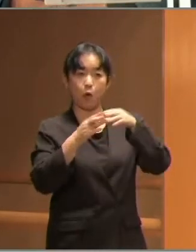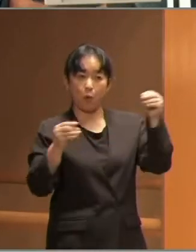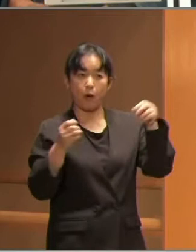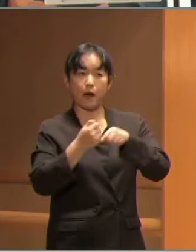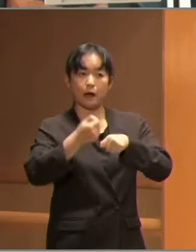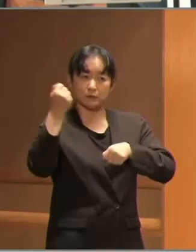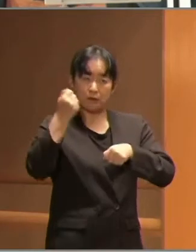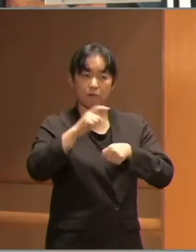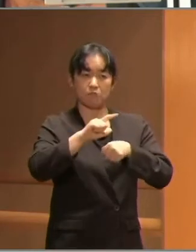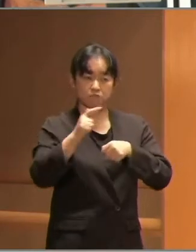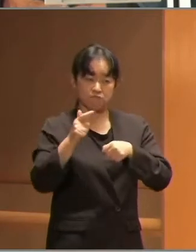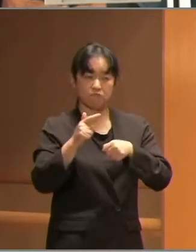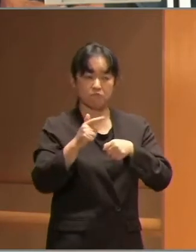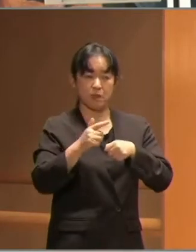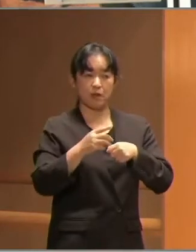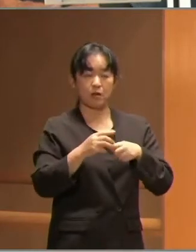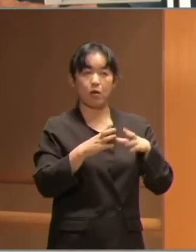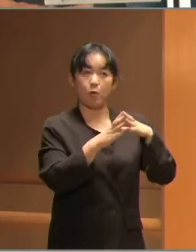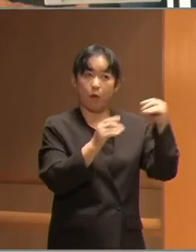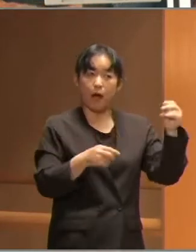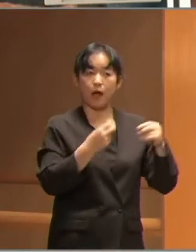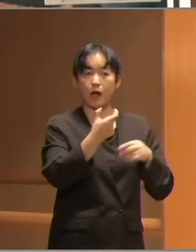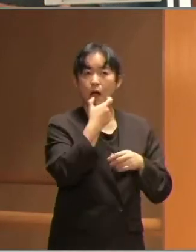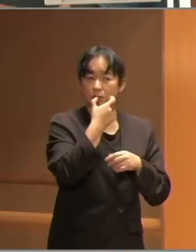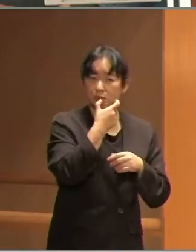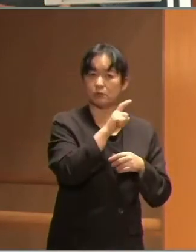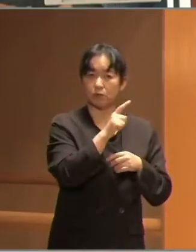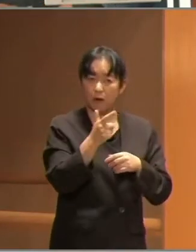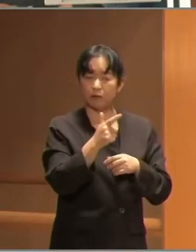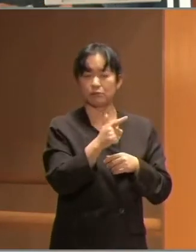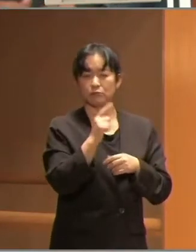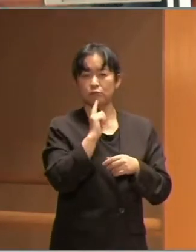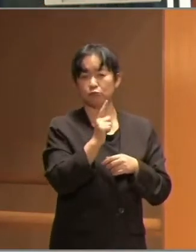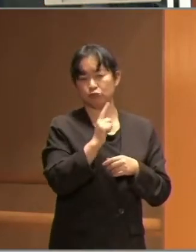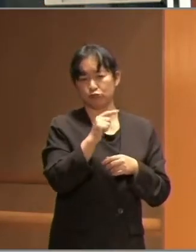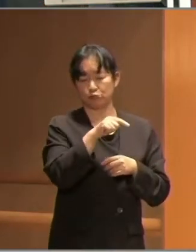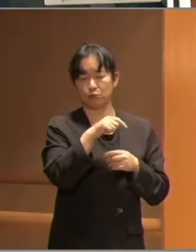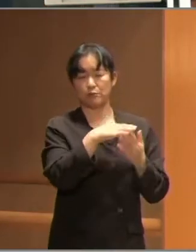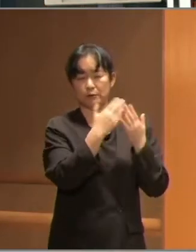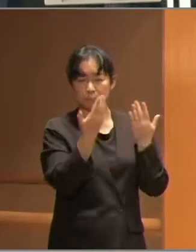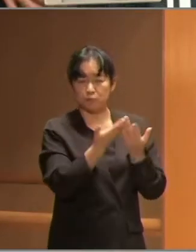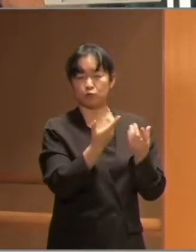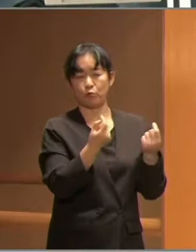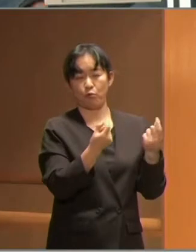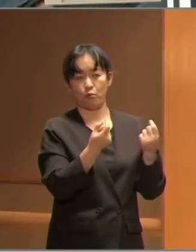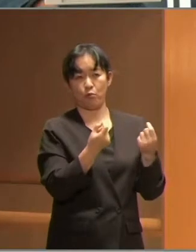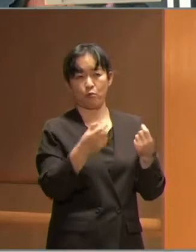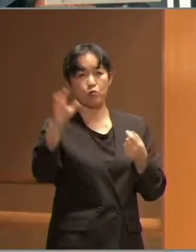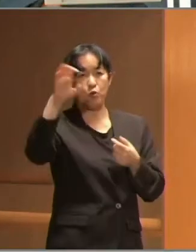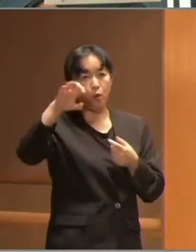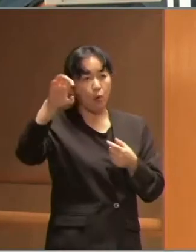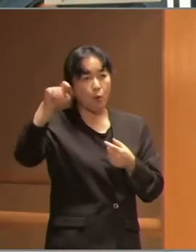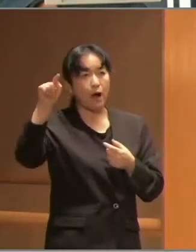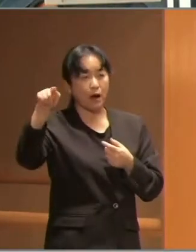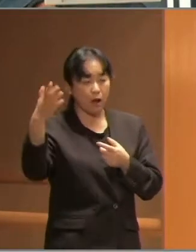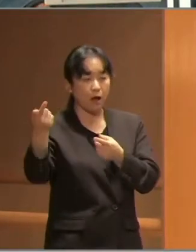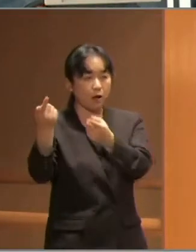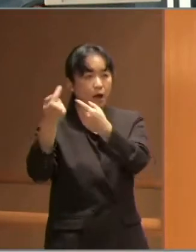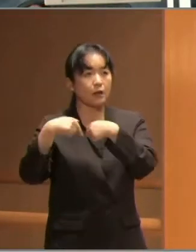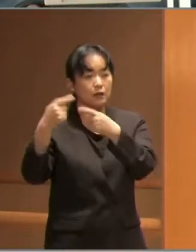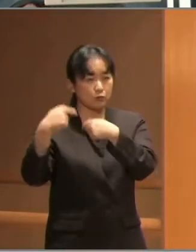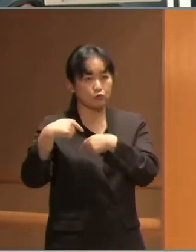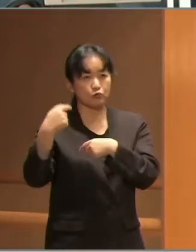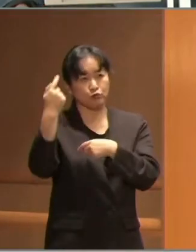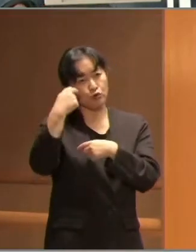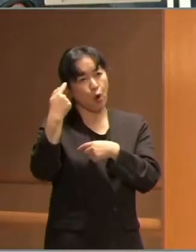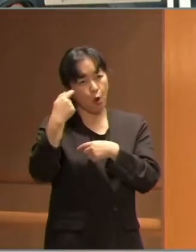in the 1960s and later on, when Japan opened its door to Europe, that